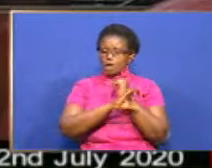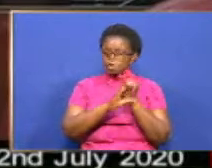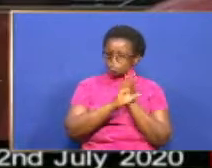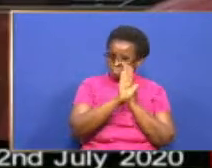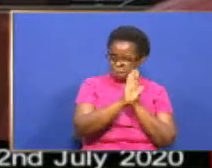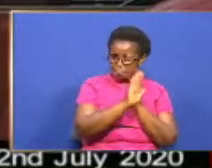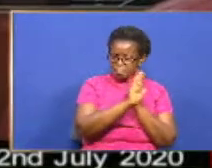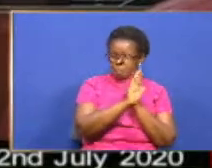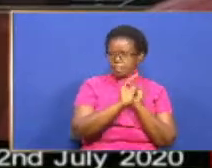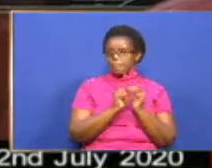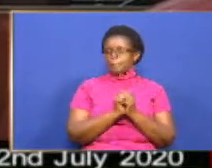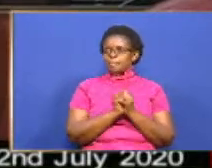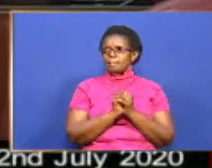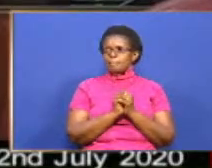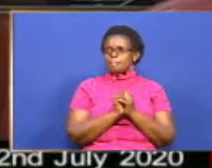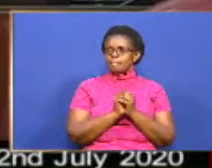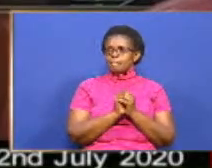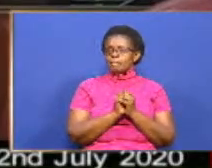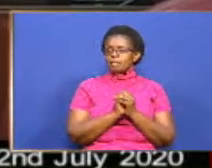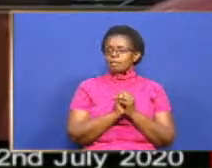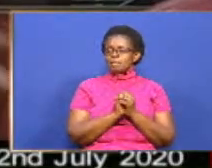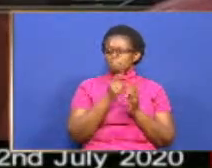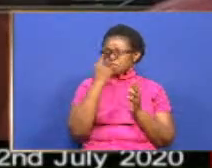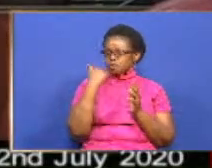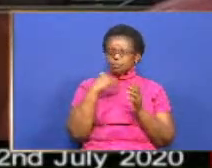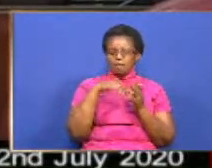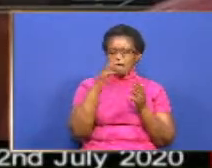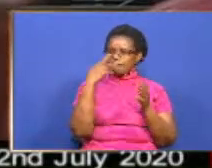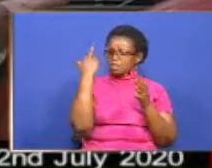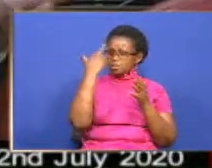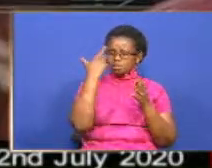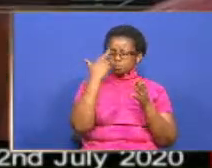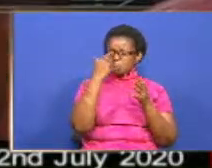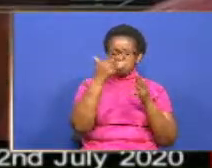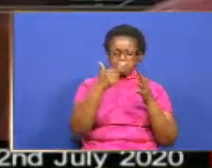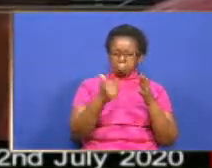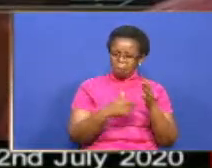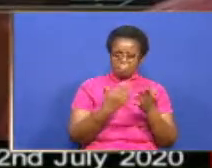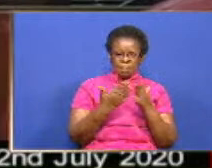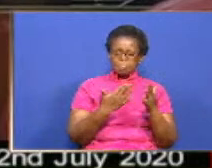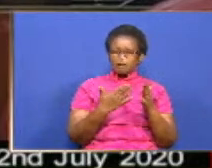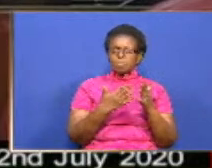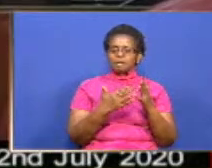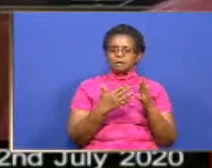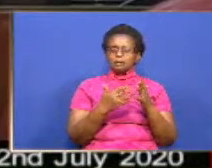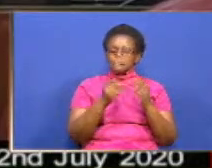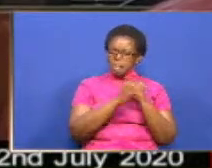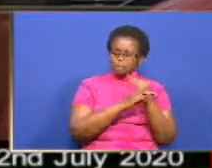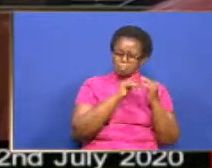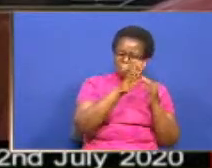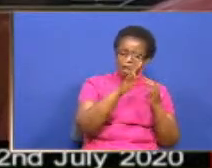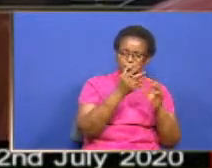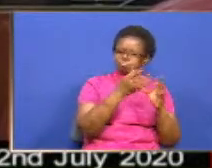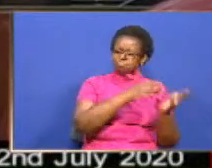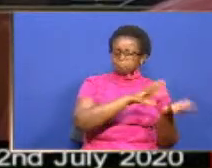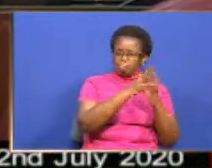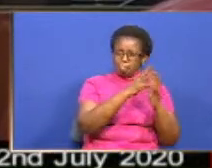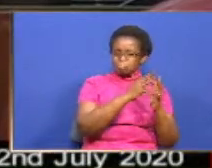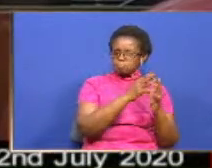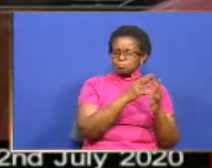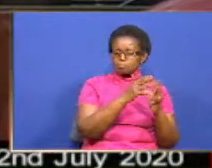nationality due to all those other conditions and stable public order within their country of origin.